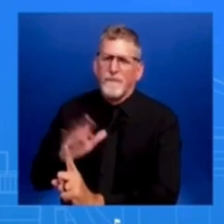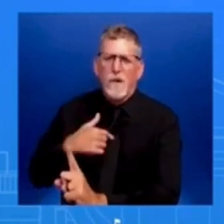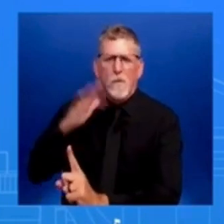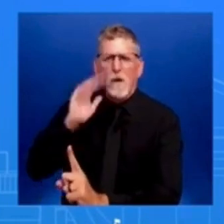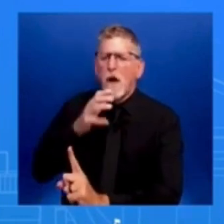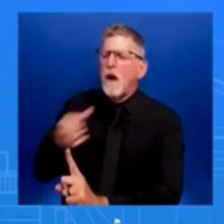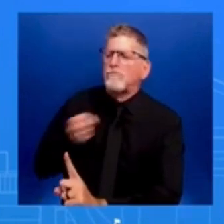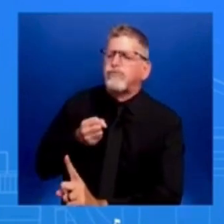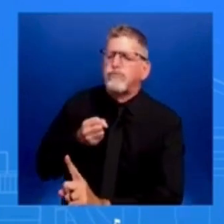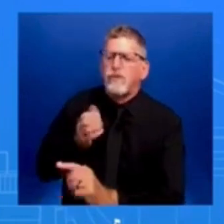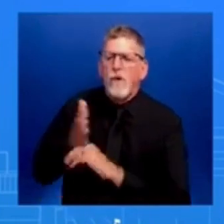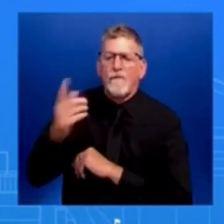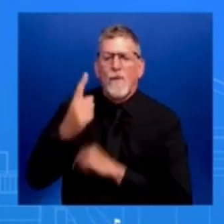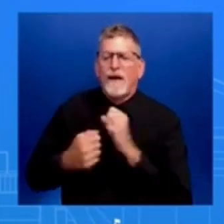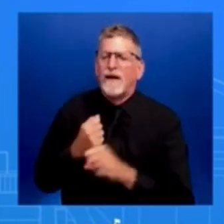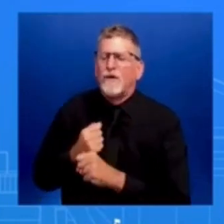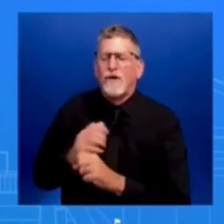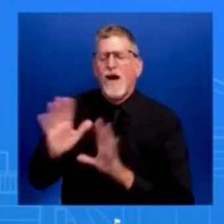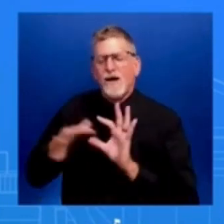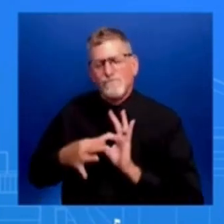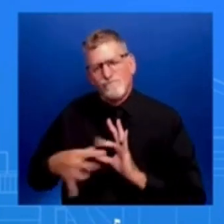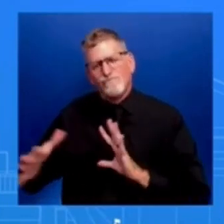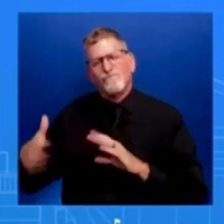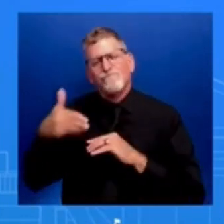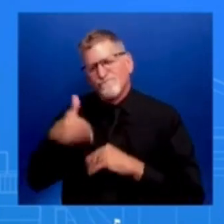my promise to his mother. Hi, Mom.